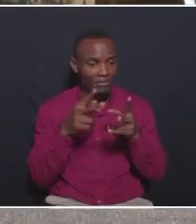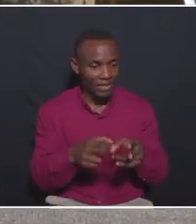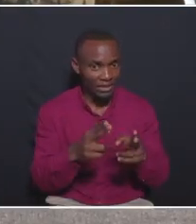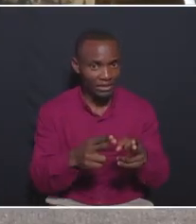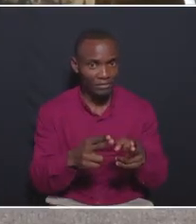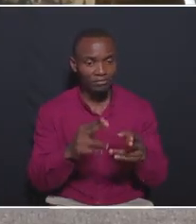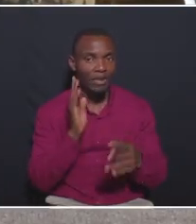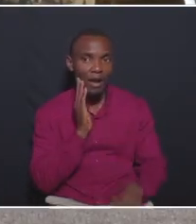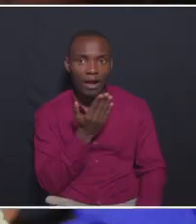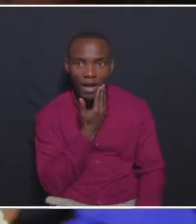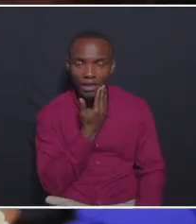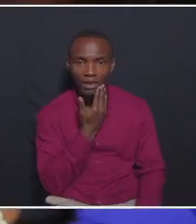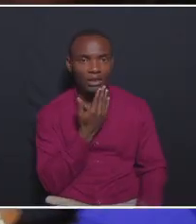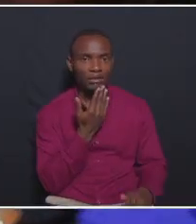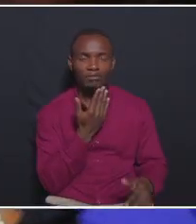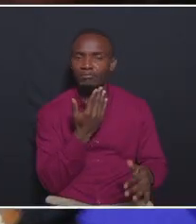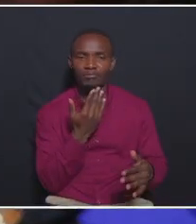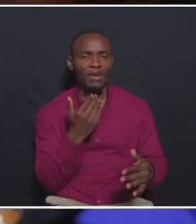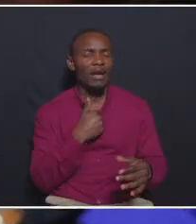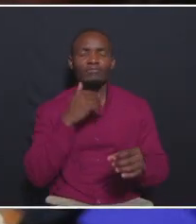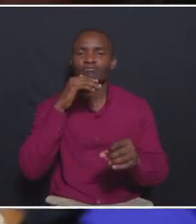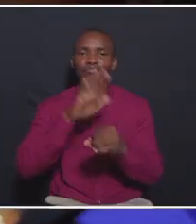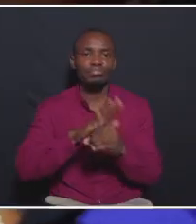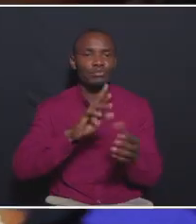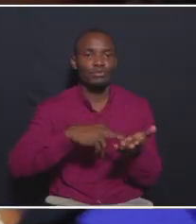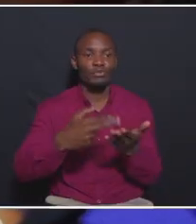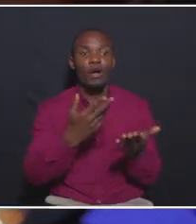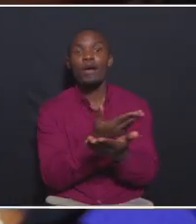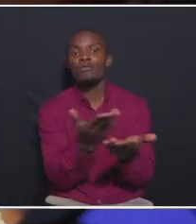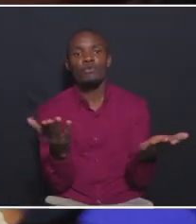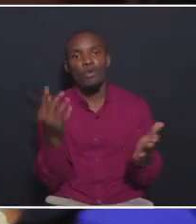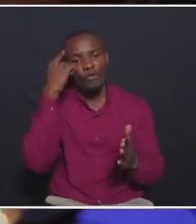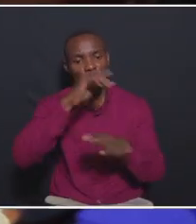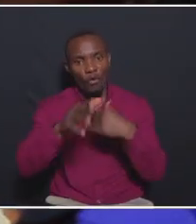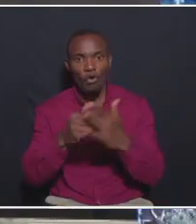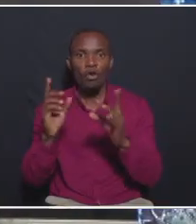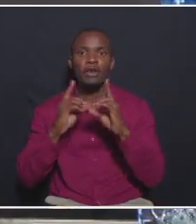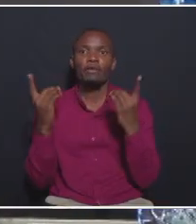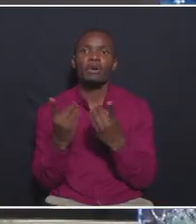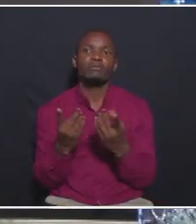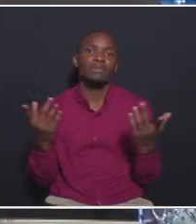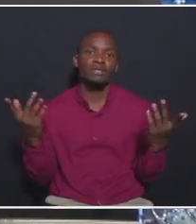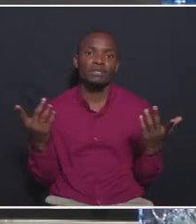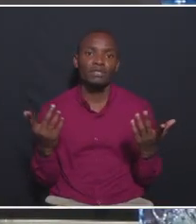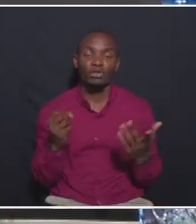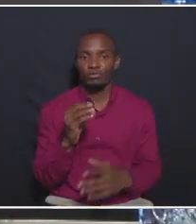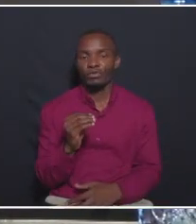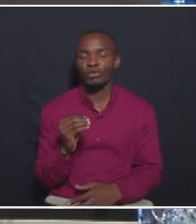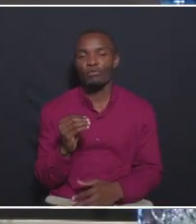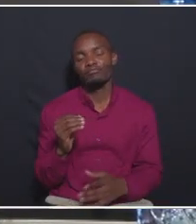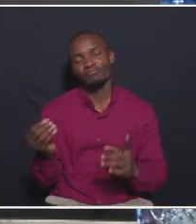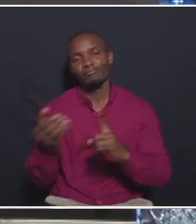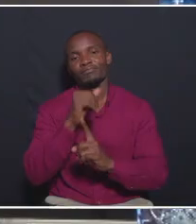of LUTs out there. Like, there's so much resources for every single department of film. So take advantage of